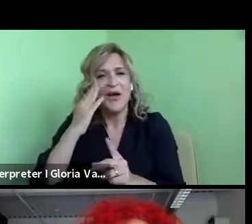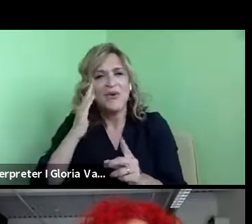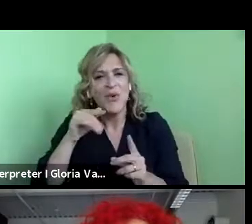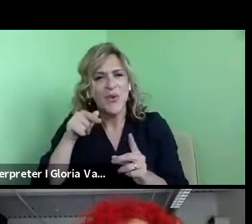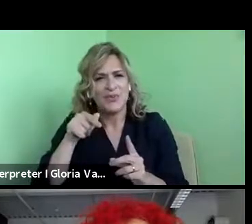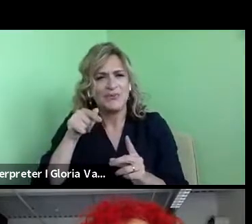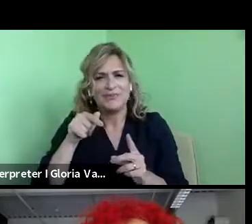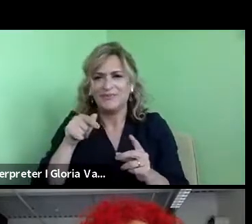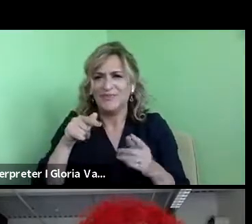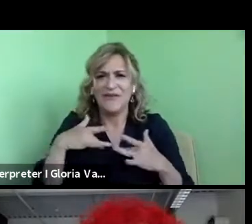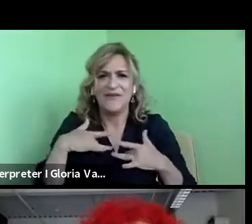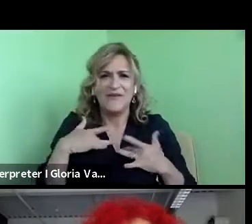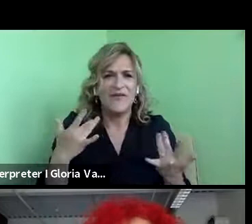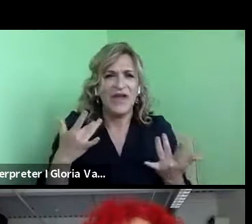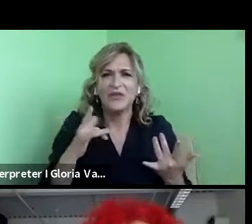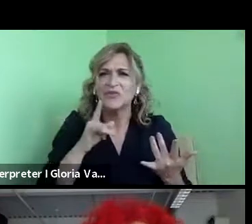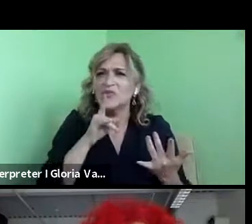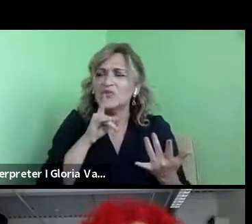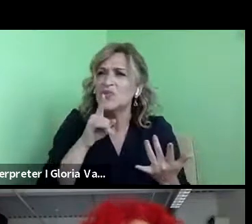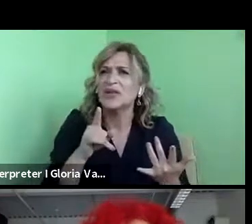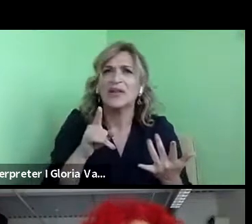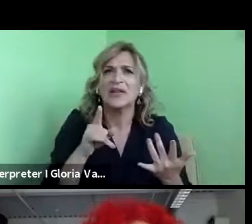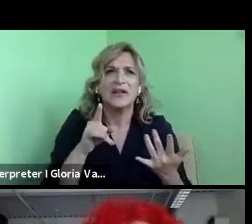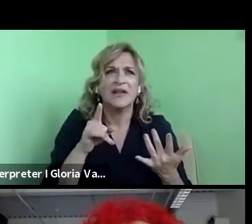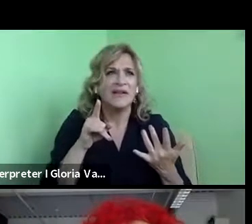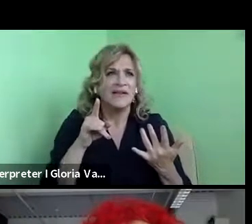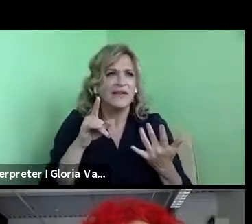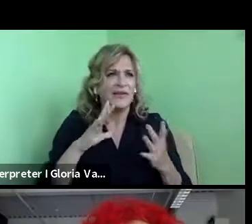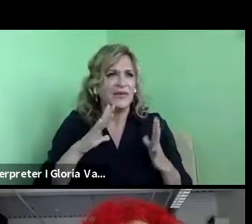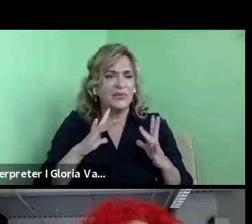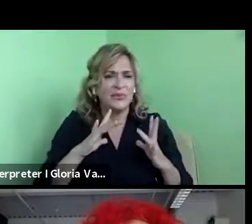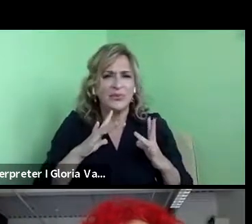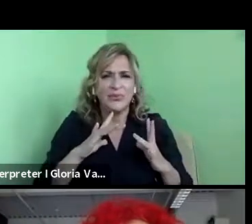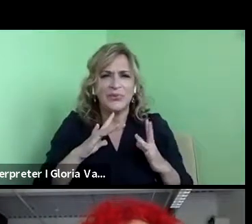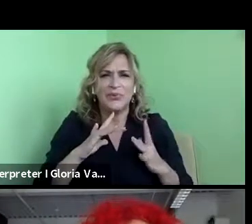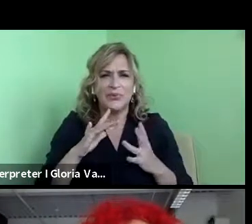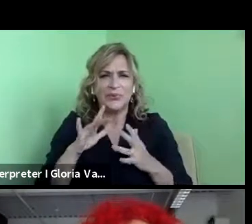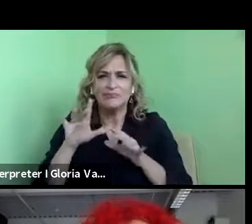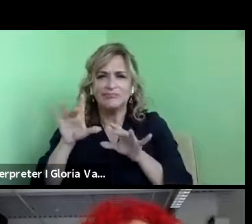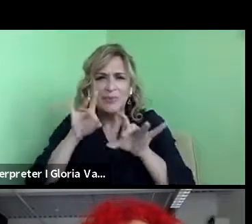was curated, was broken down by bringing in